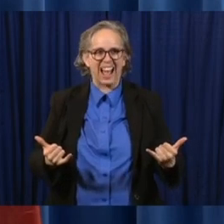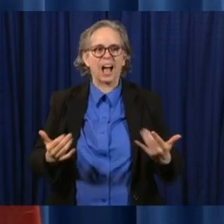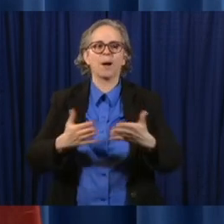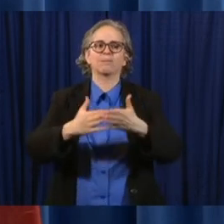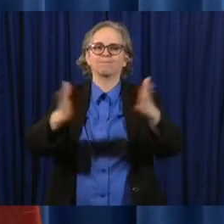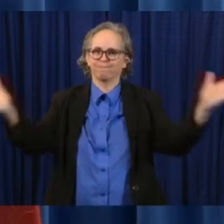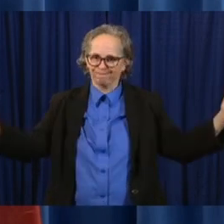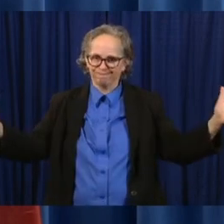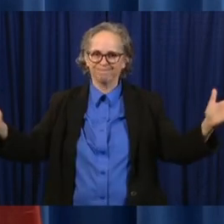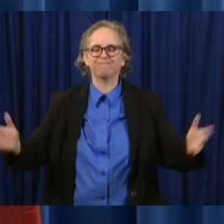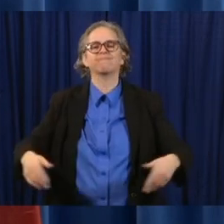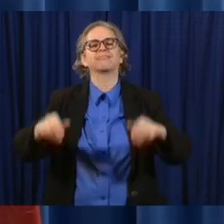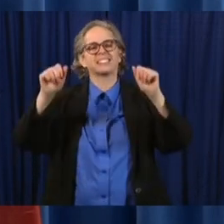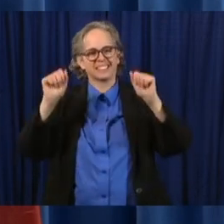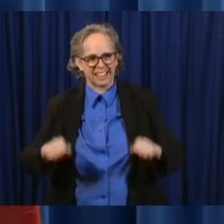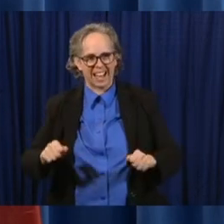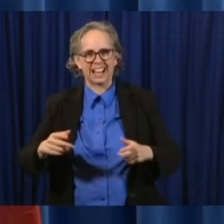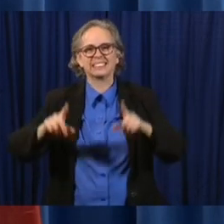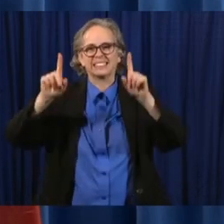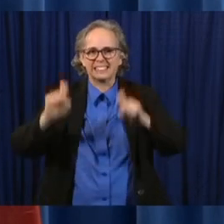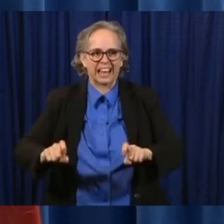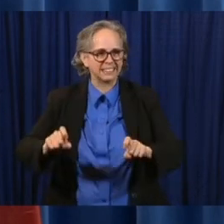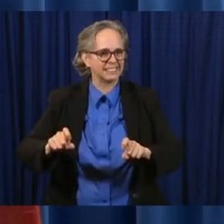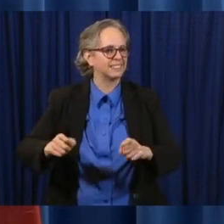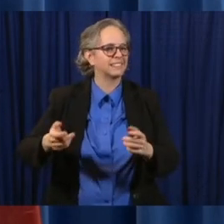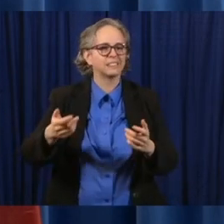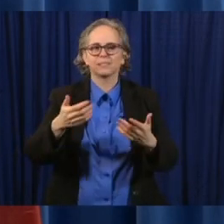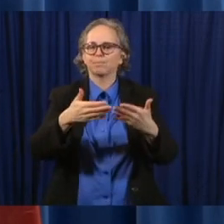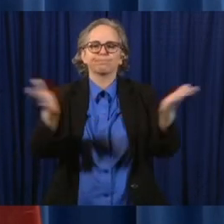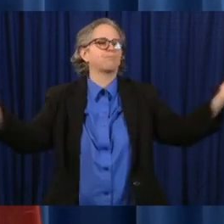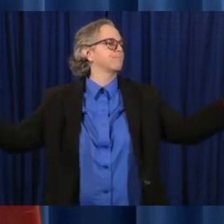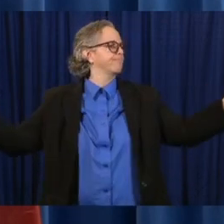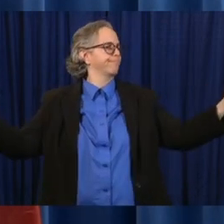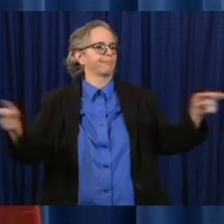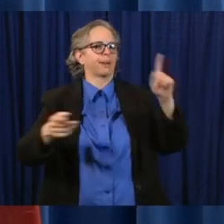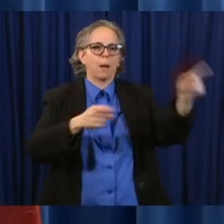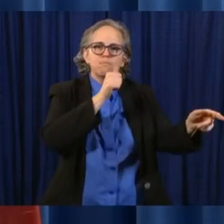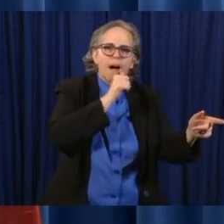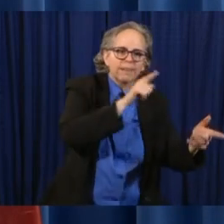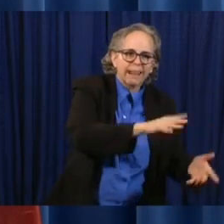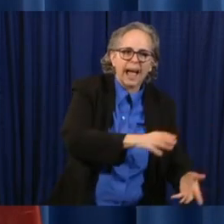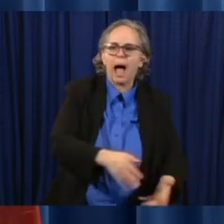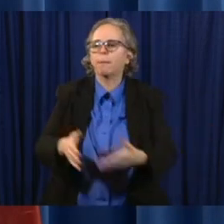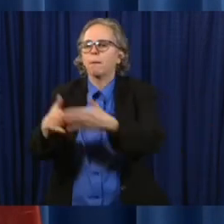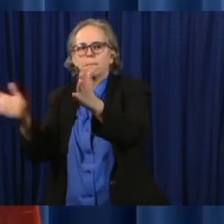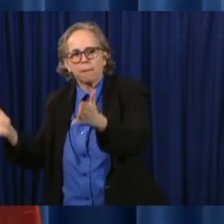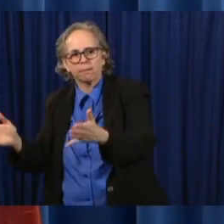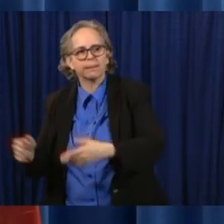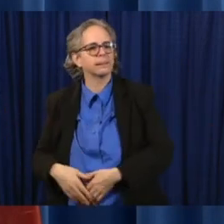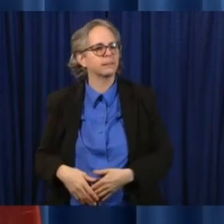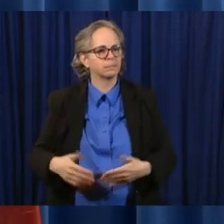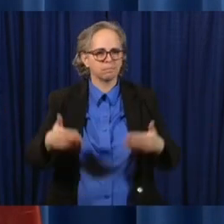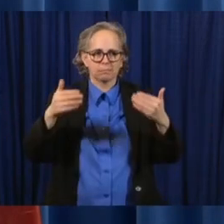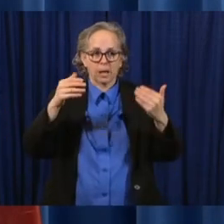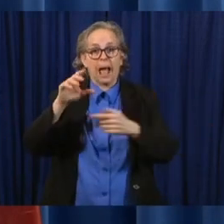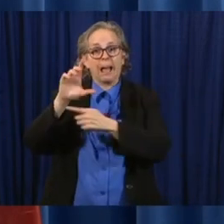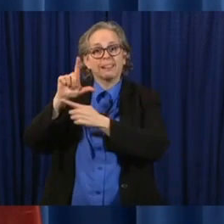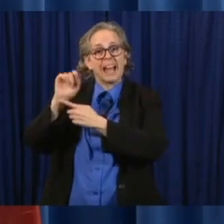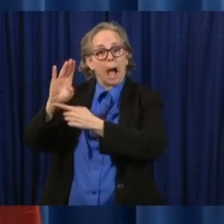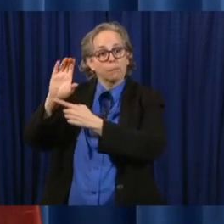and again to broaden the testing. And so going forward, LabCorp and Quest are